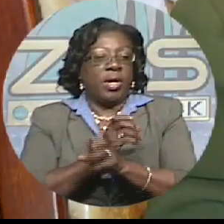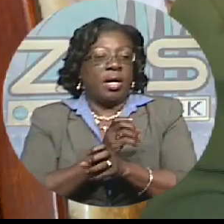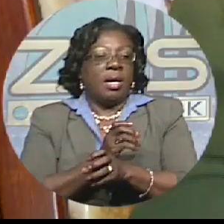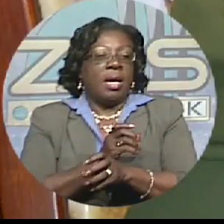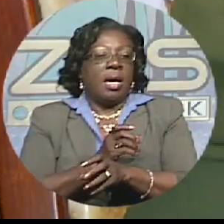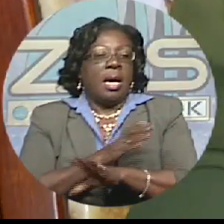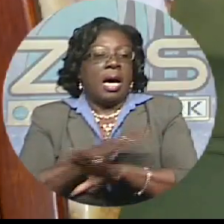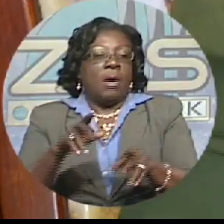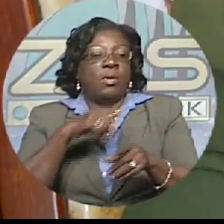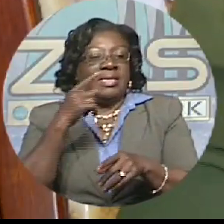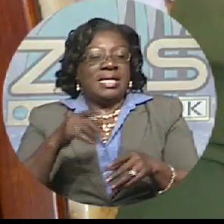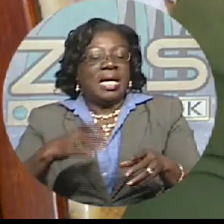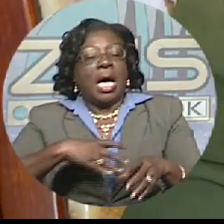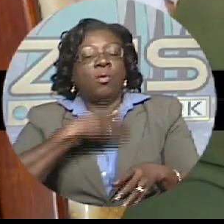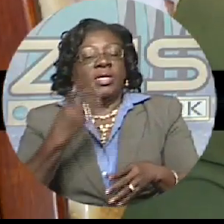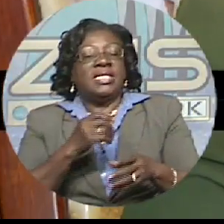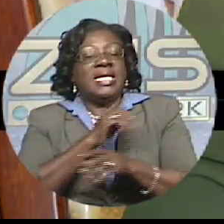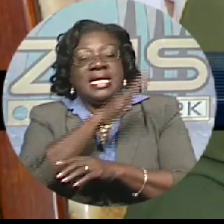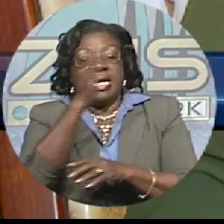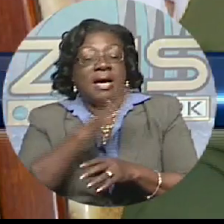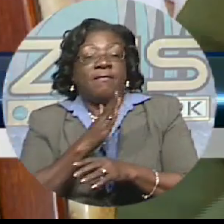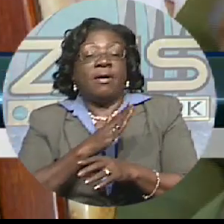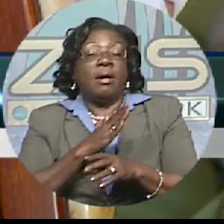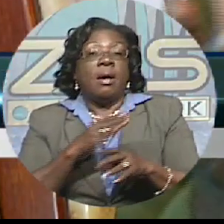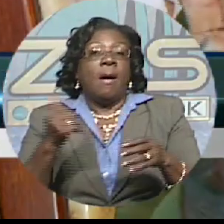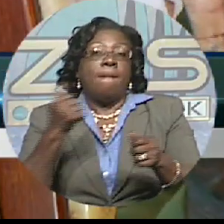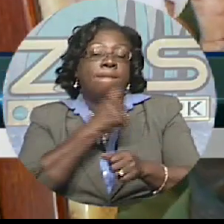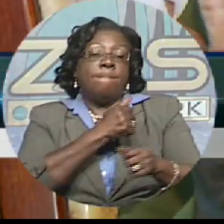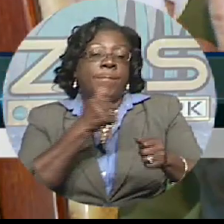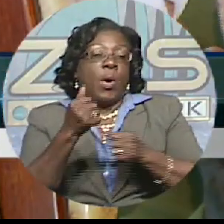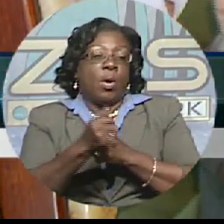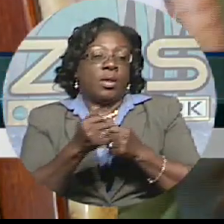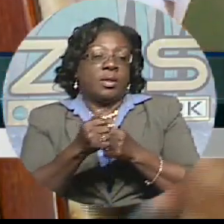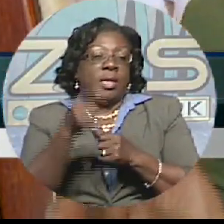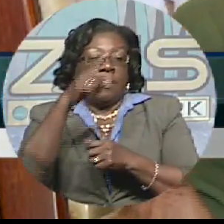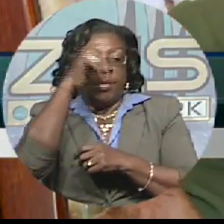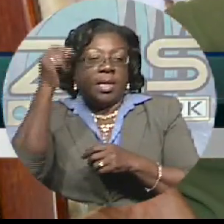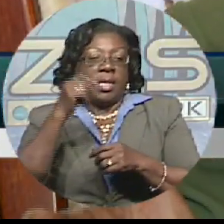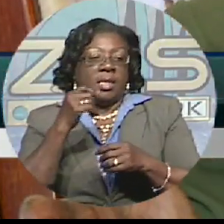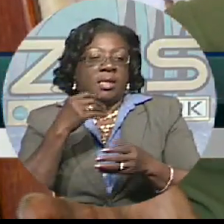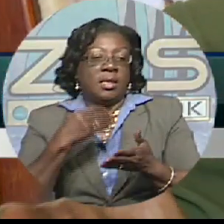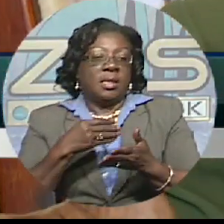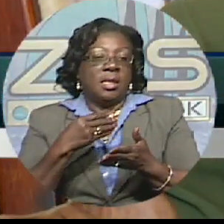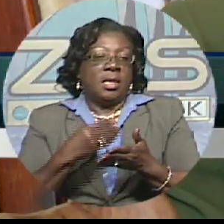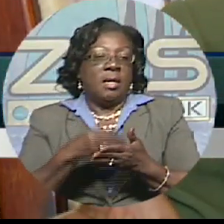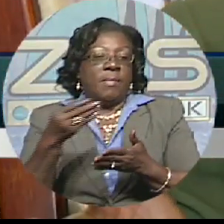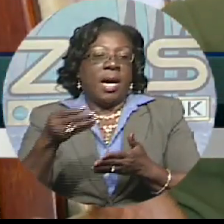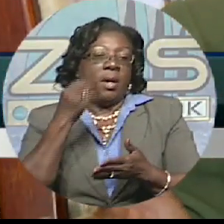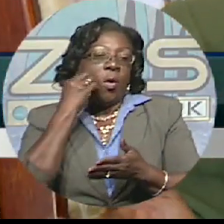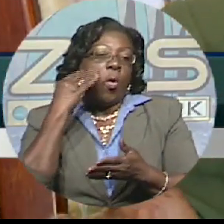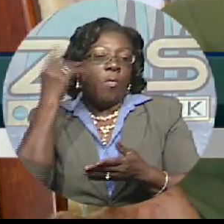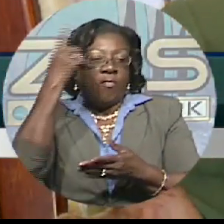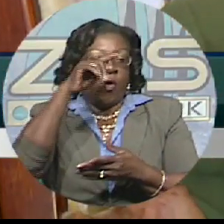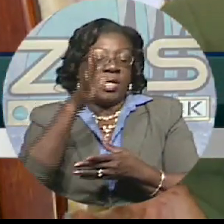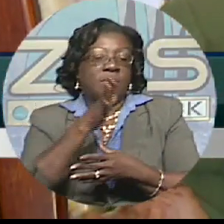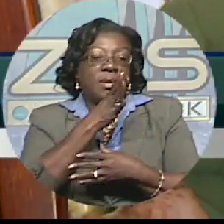say I wish he never walks, because he bought his home for his mother.